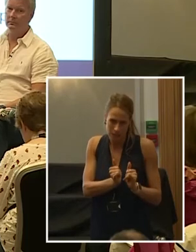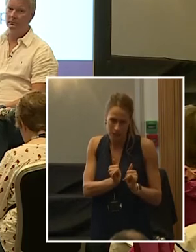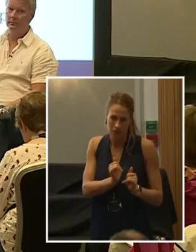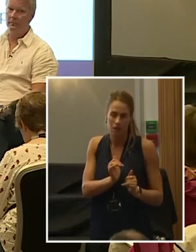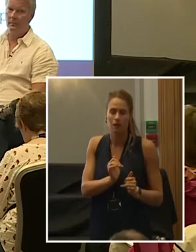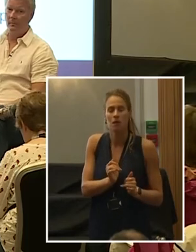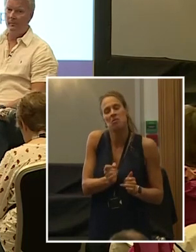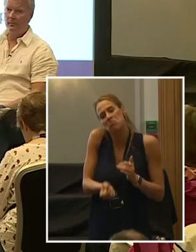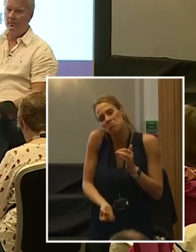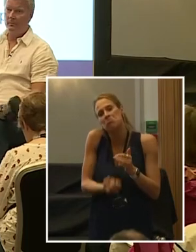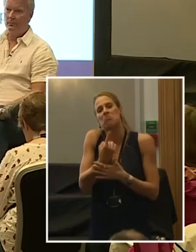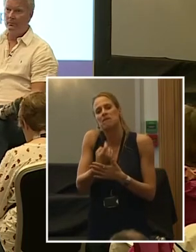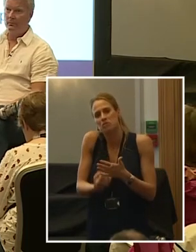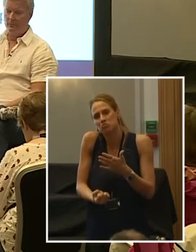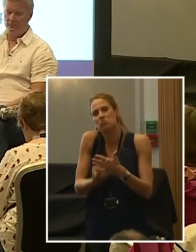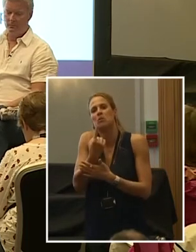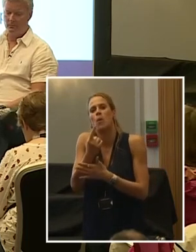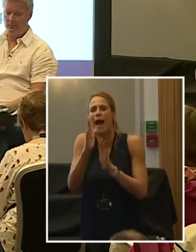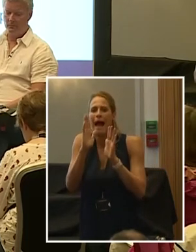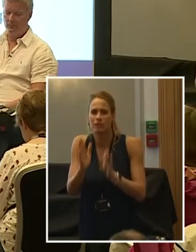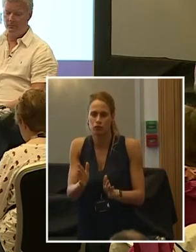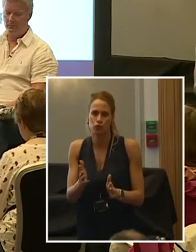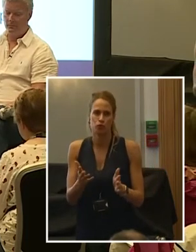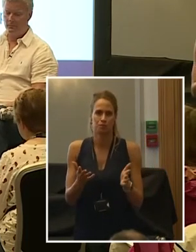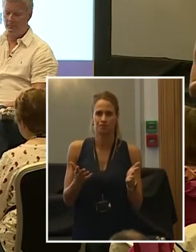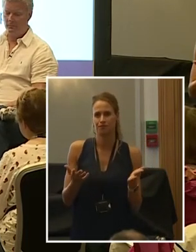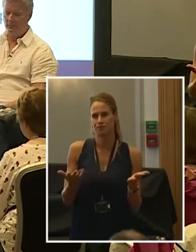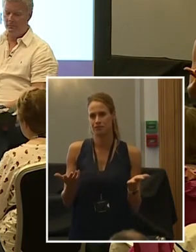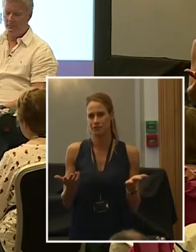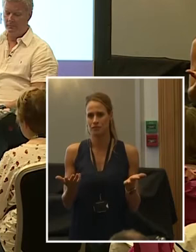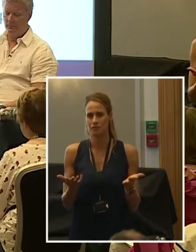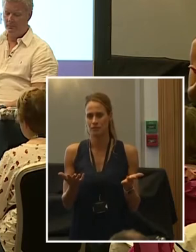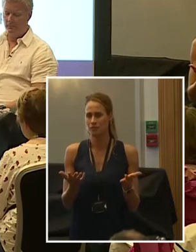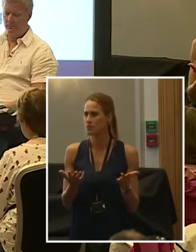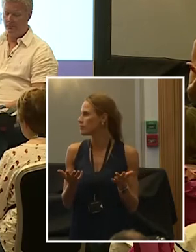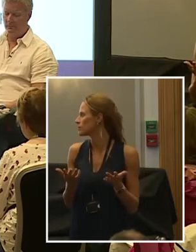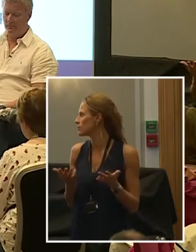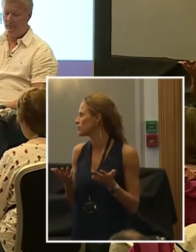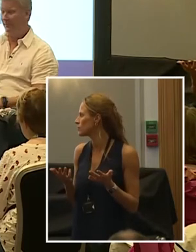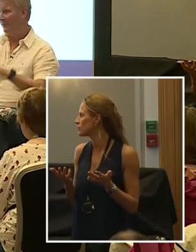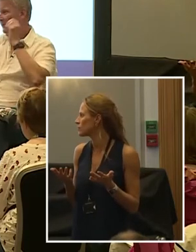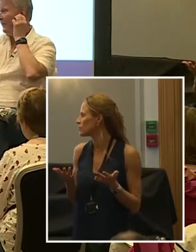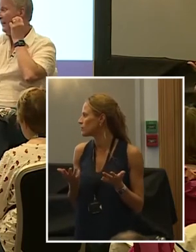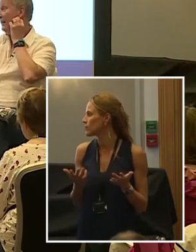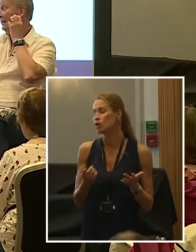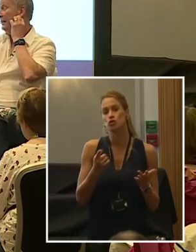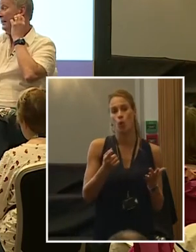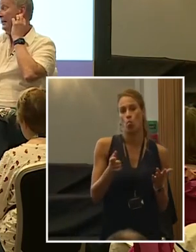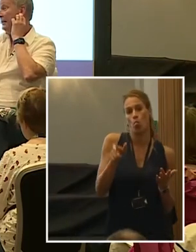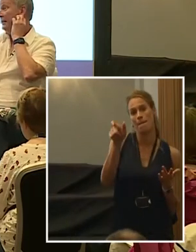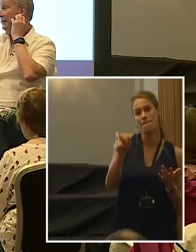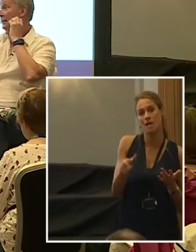so often, we have to perform everything so the sponsor or whoever is doing the study can assess